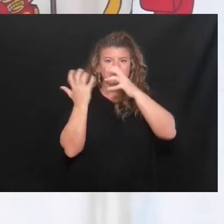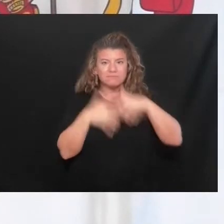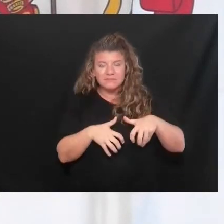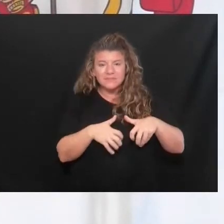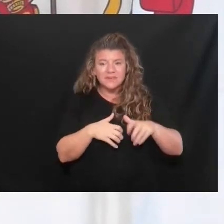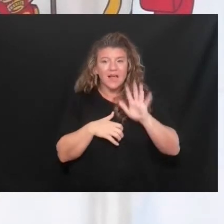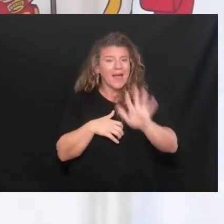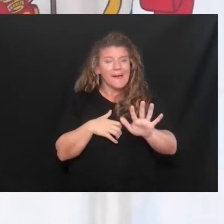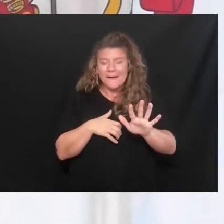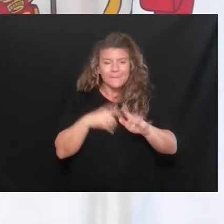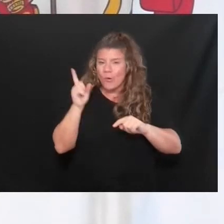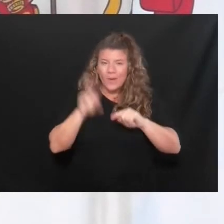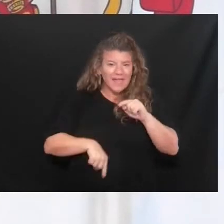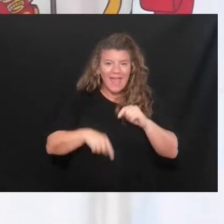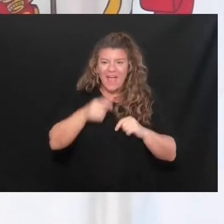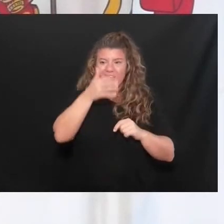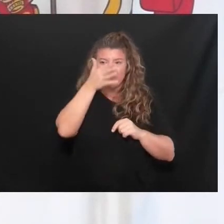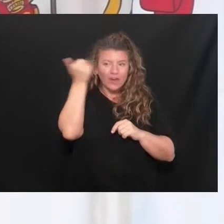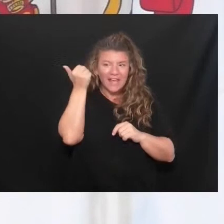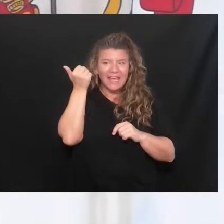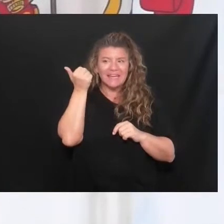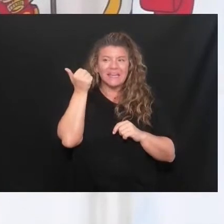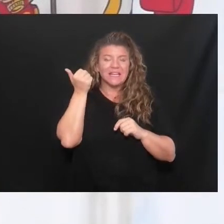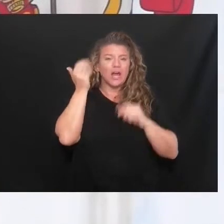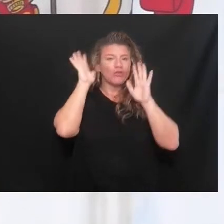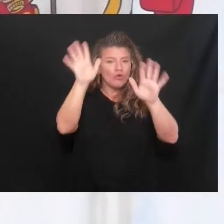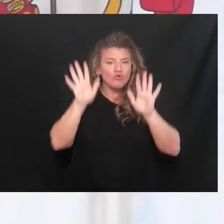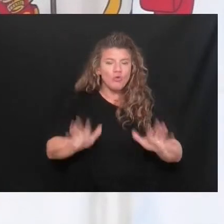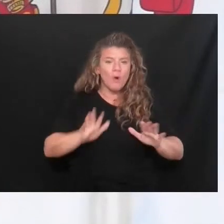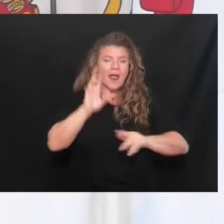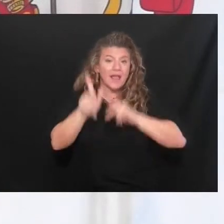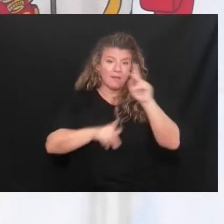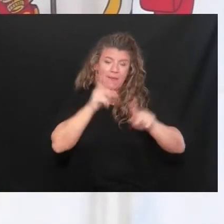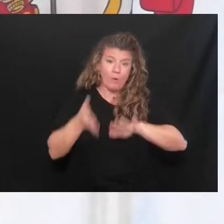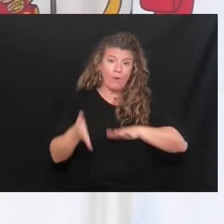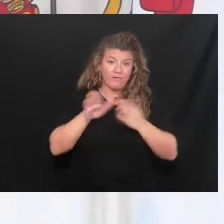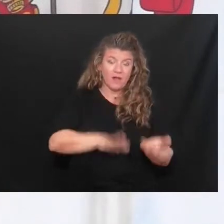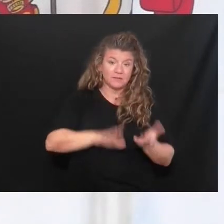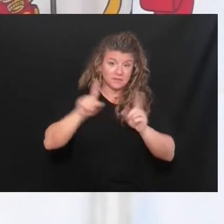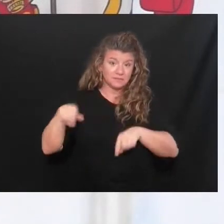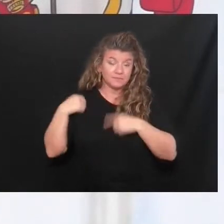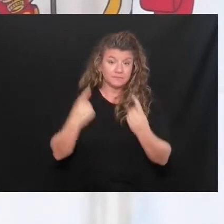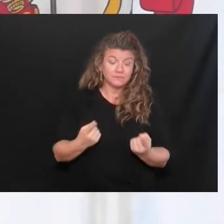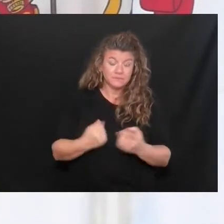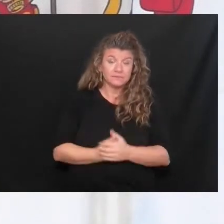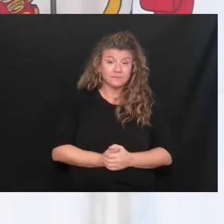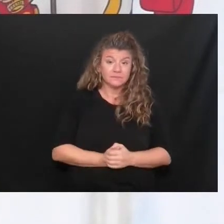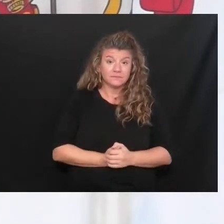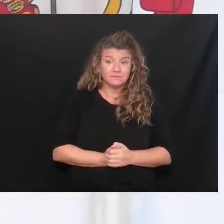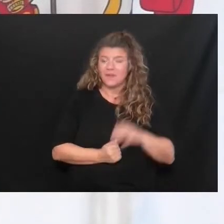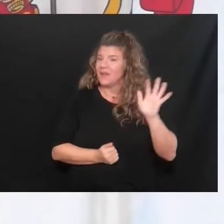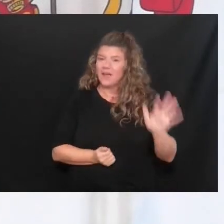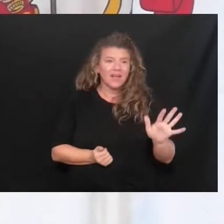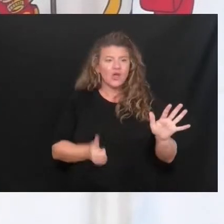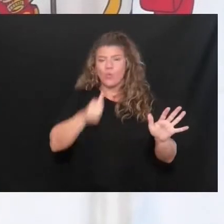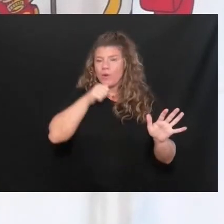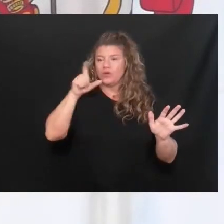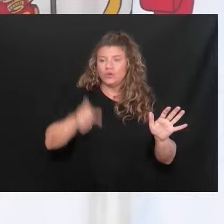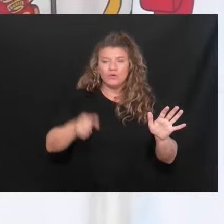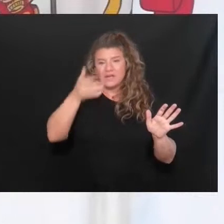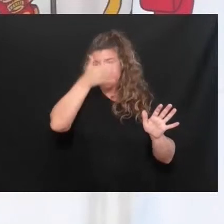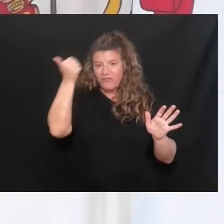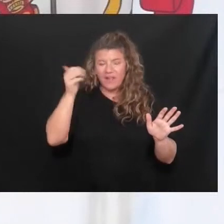don't need to forget all the great people that we've lost. we absolutely don't need to forget all